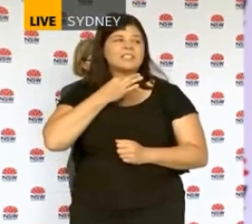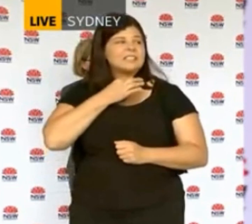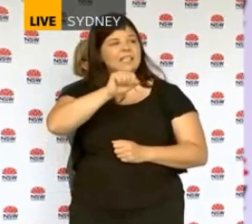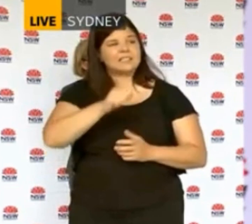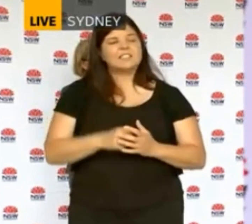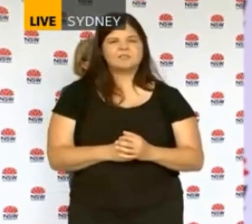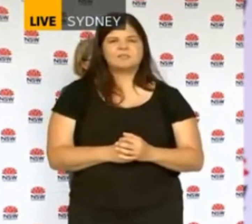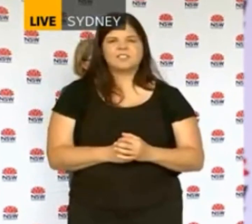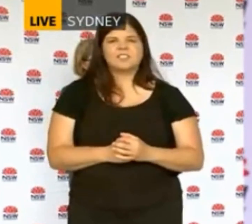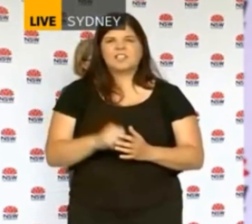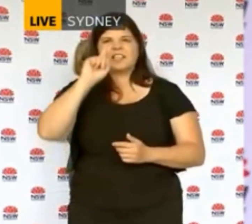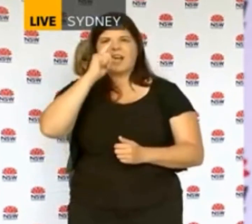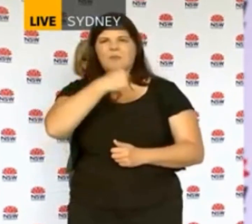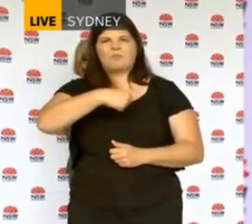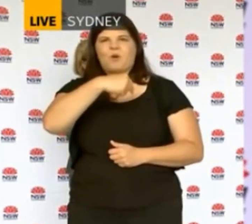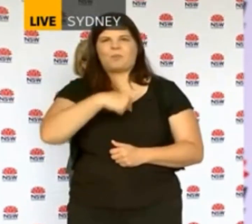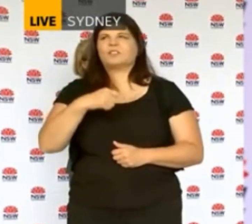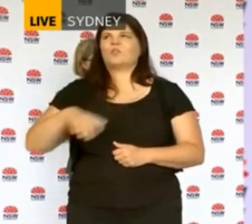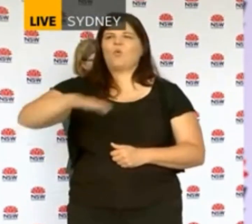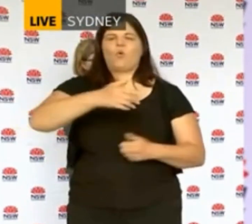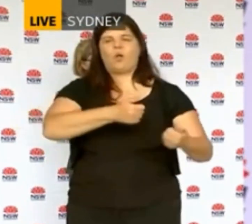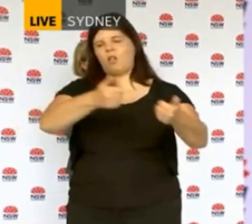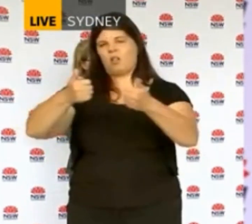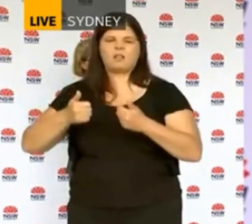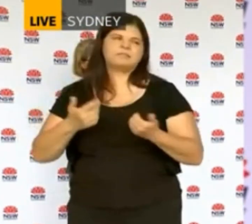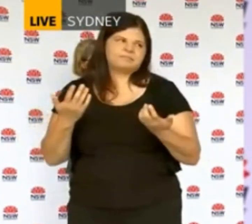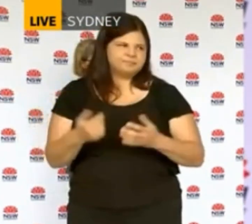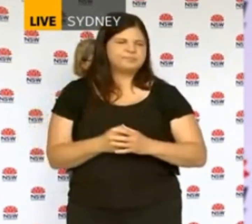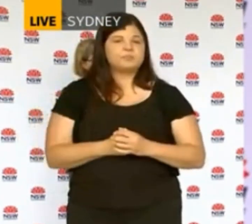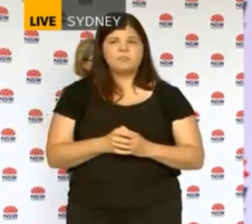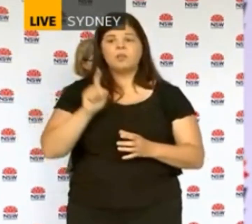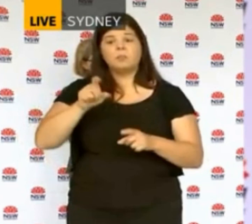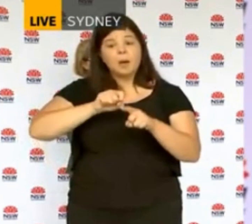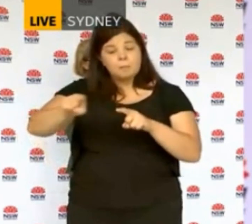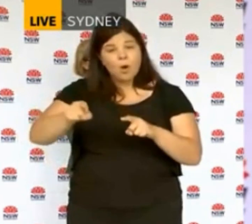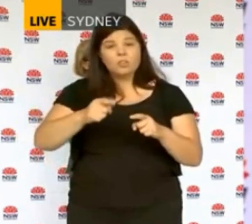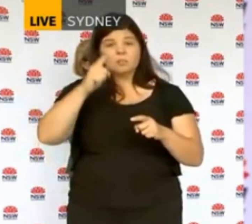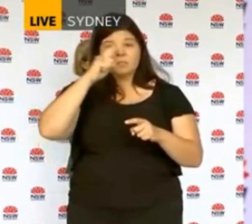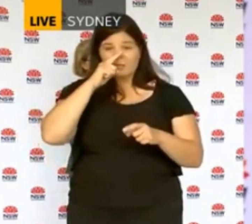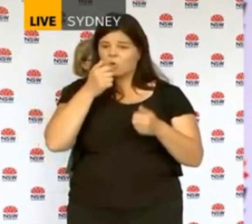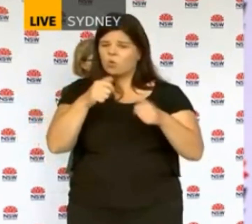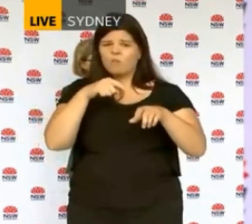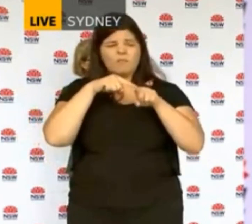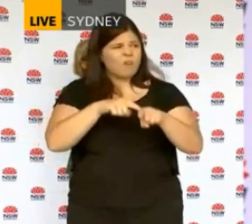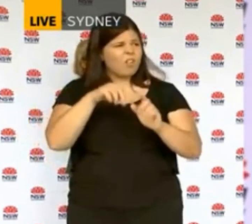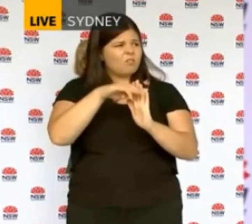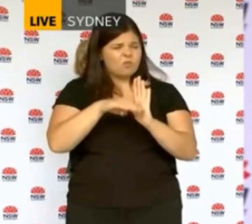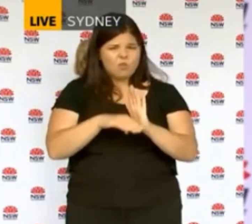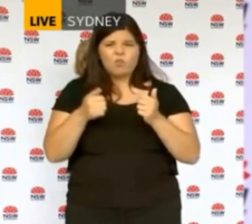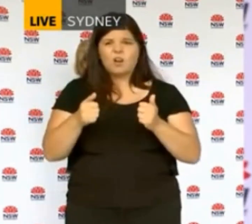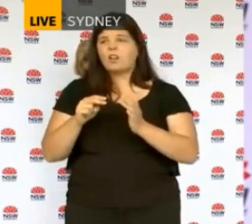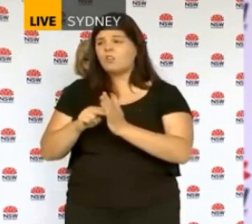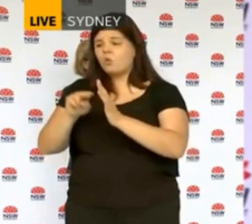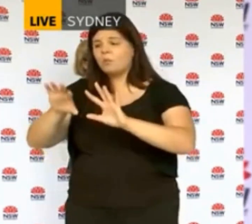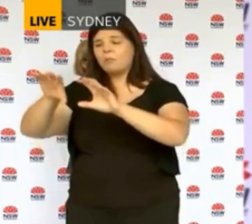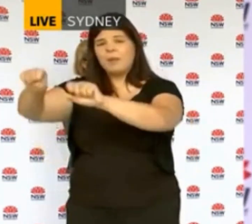is we rely on people to do the right things. And we've seen great examples of communities coming forward when we've asked them in the regions, on the